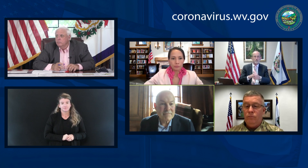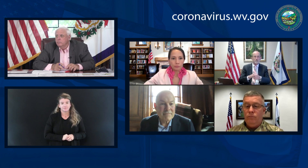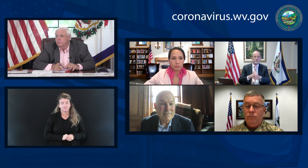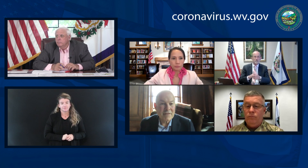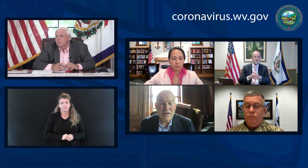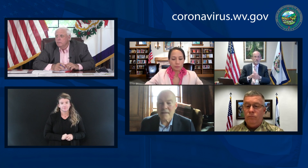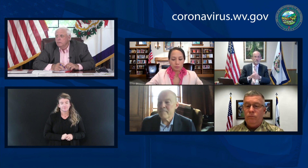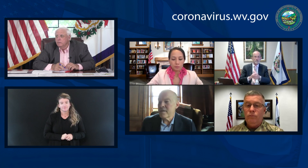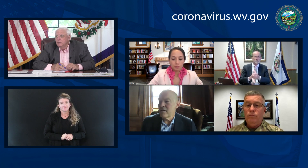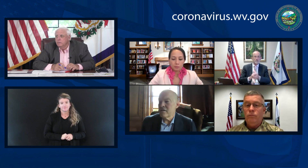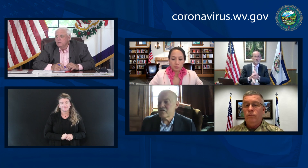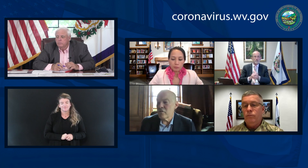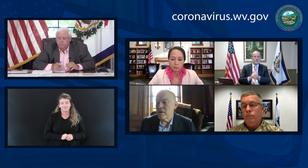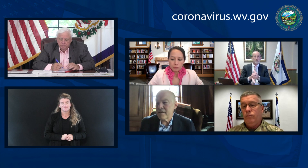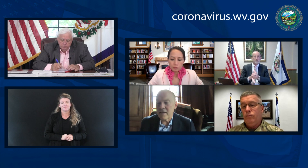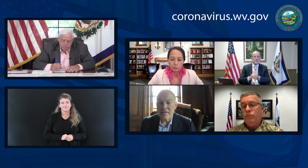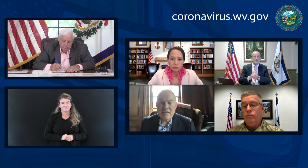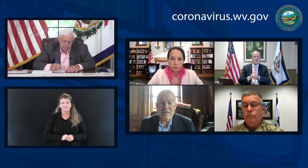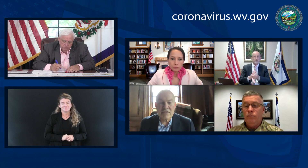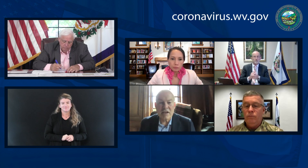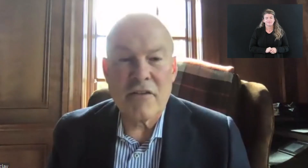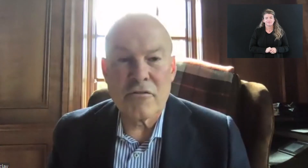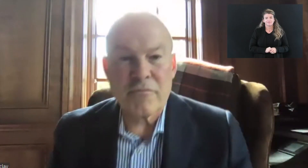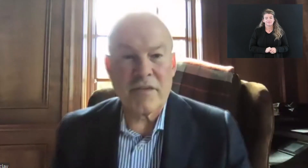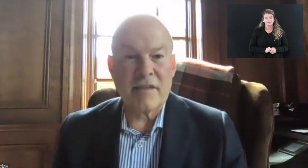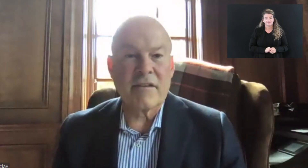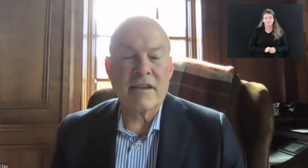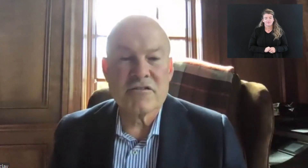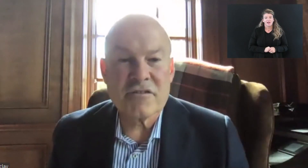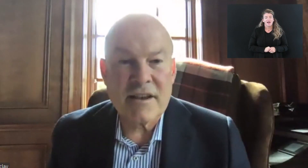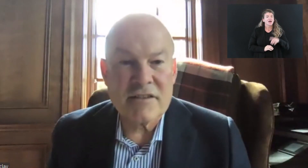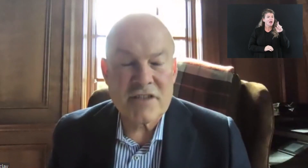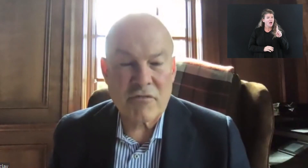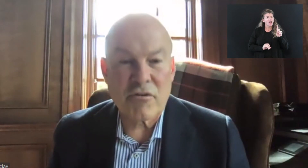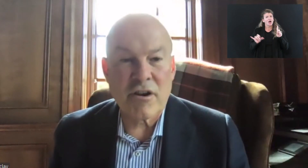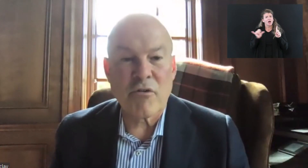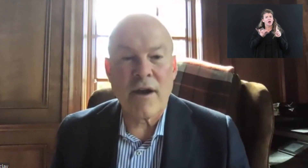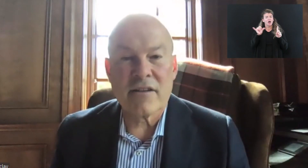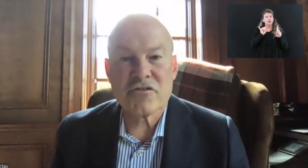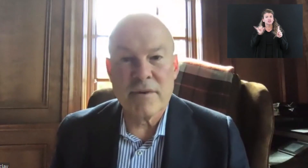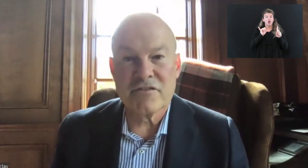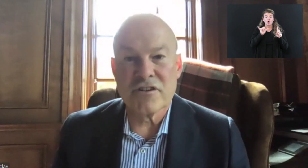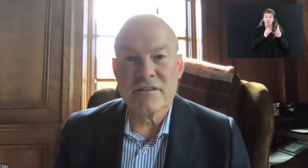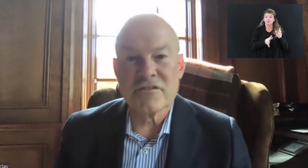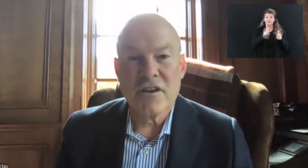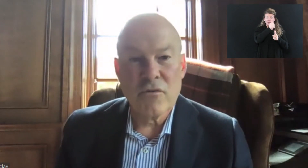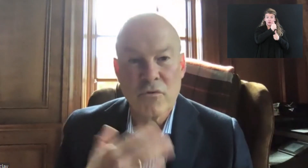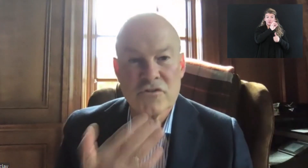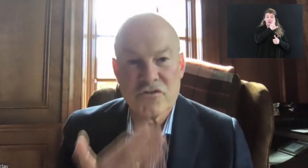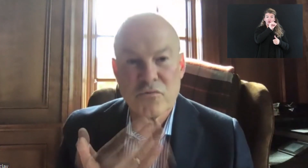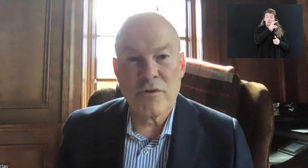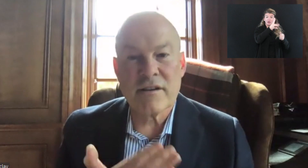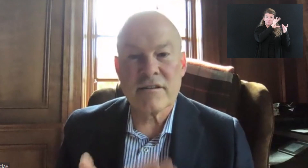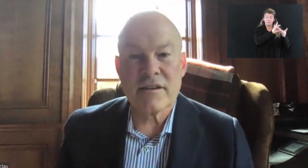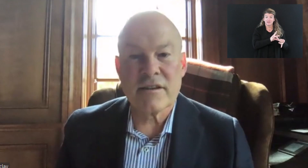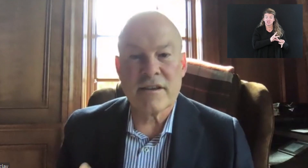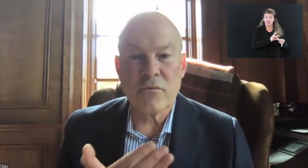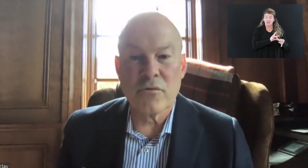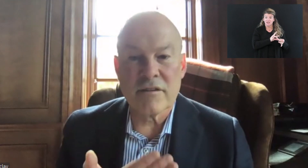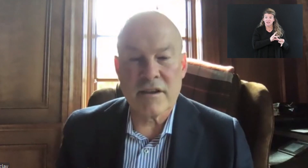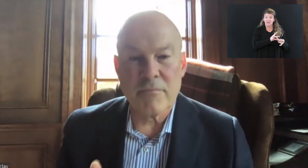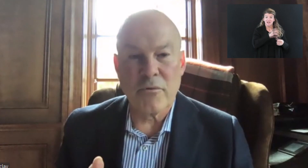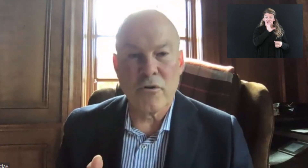Sure. Okay. So I think that the other thing, as Secretary Crouch mentions, which is